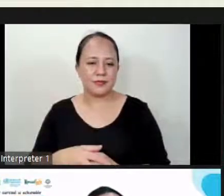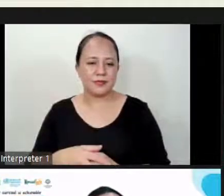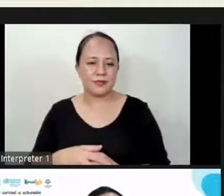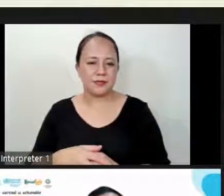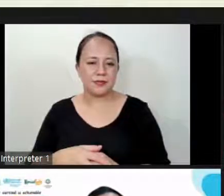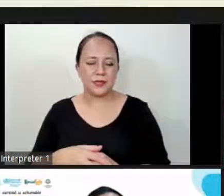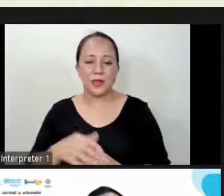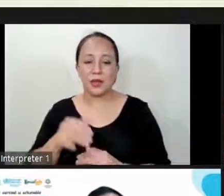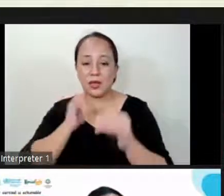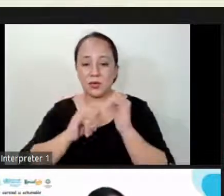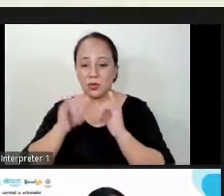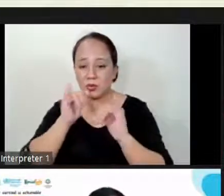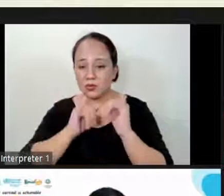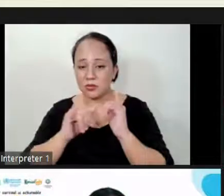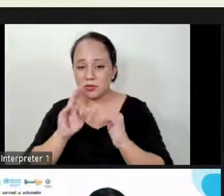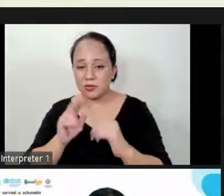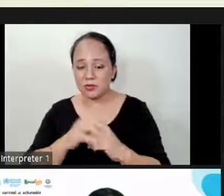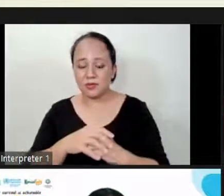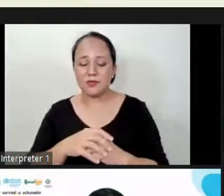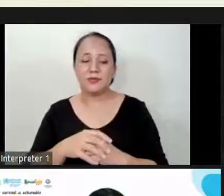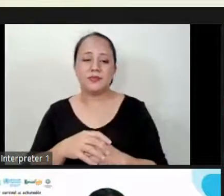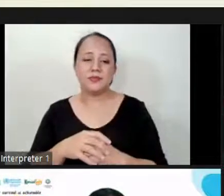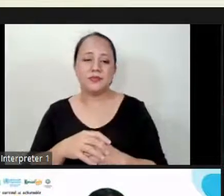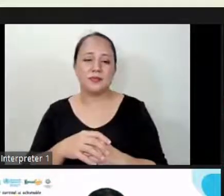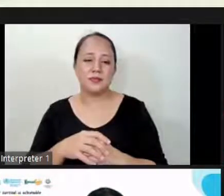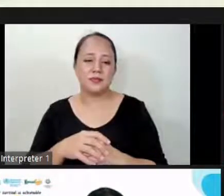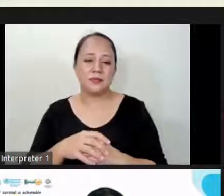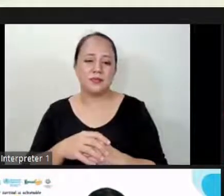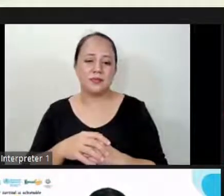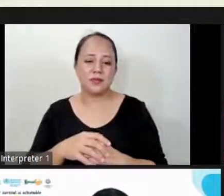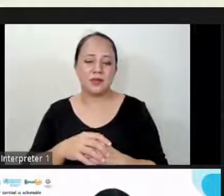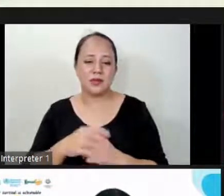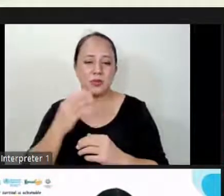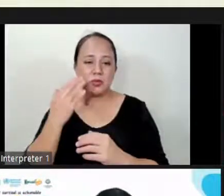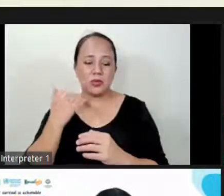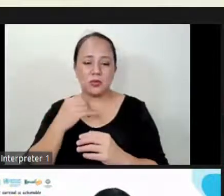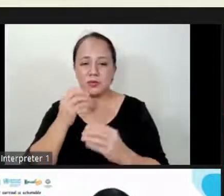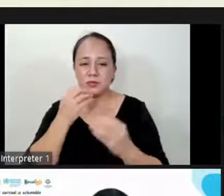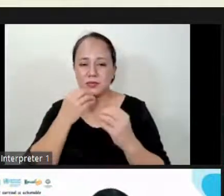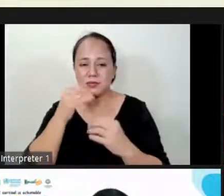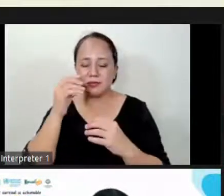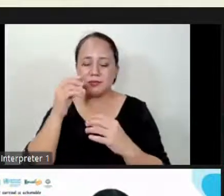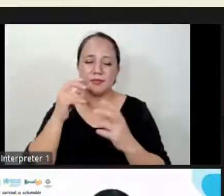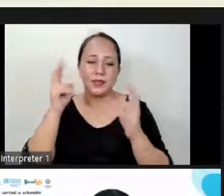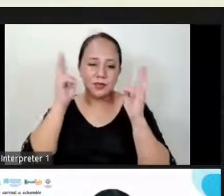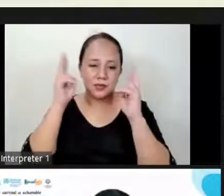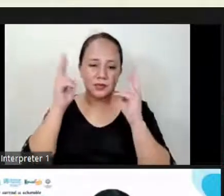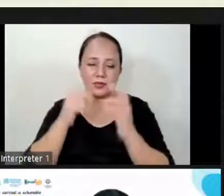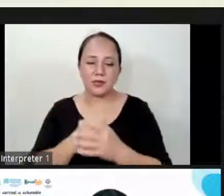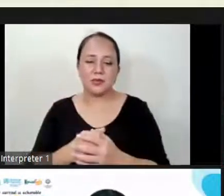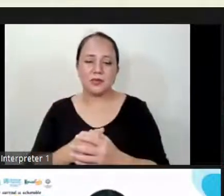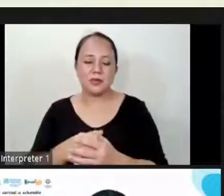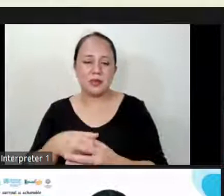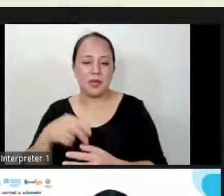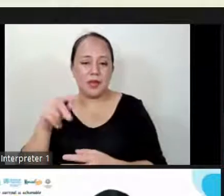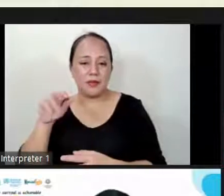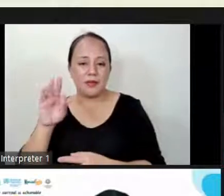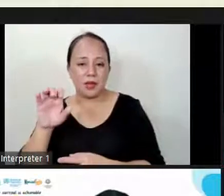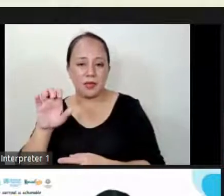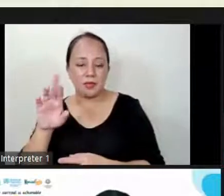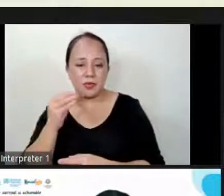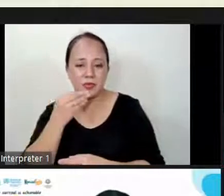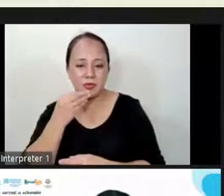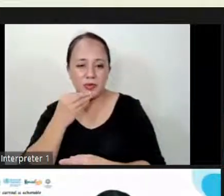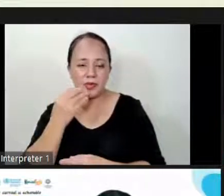use, low consumption of fruit, vegetables, and high fiber diet, and of course, lack